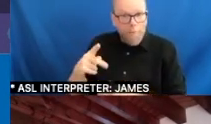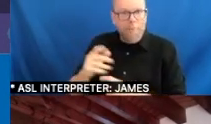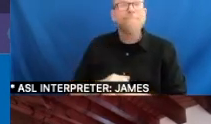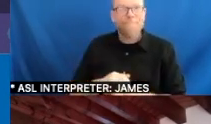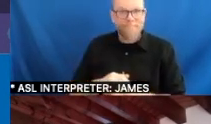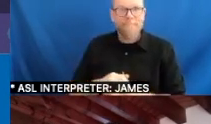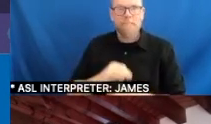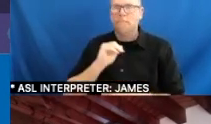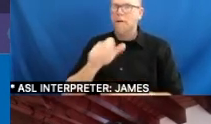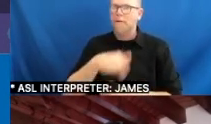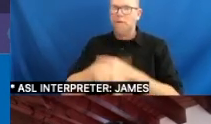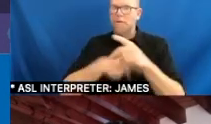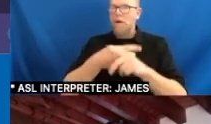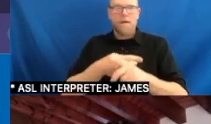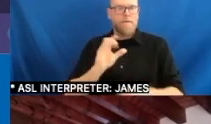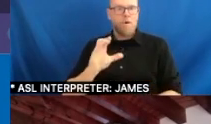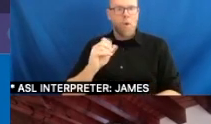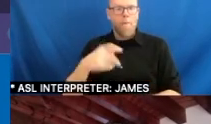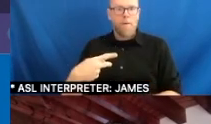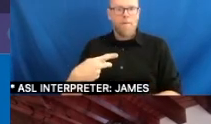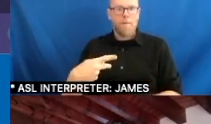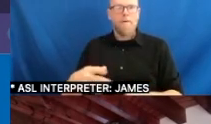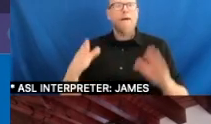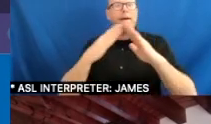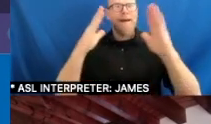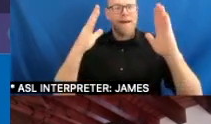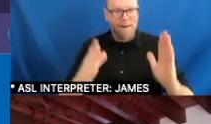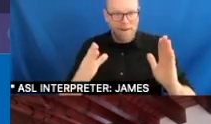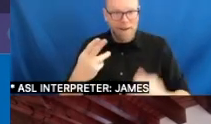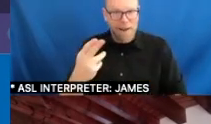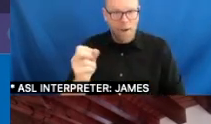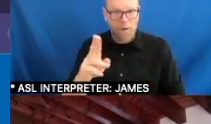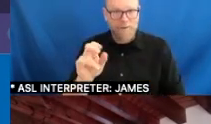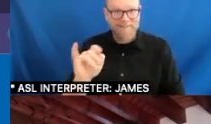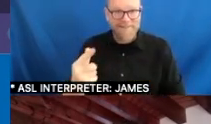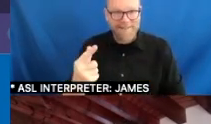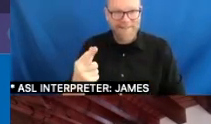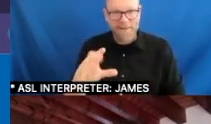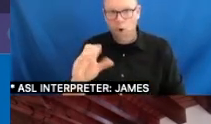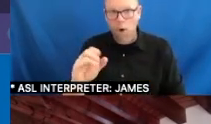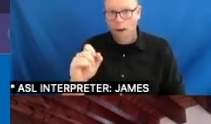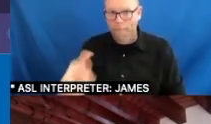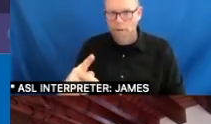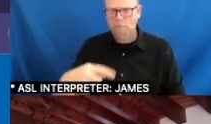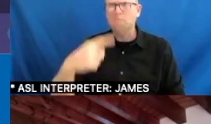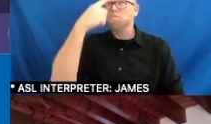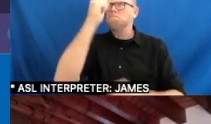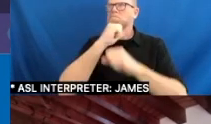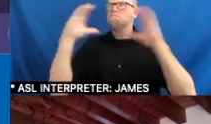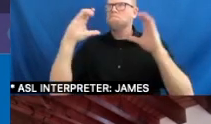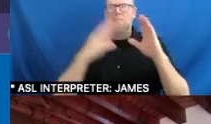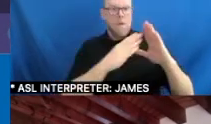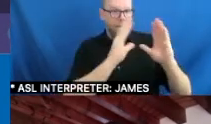Another type of cooperative is a housing co-op. So when we think about housing and